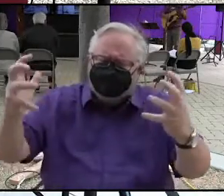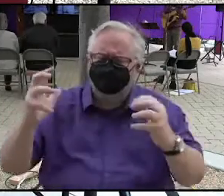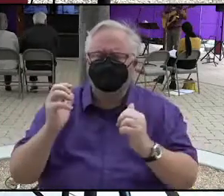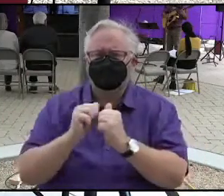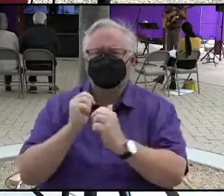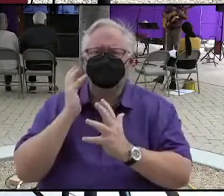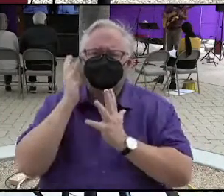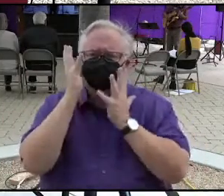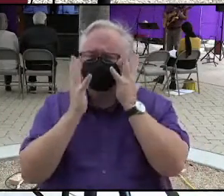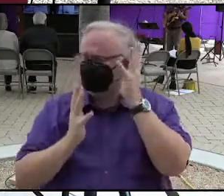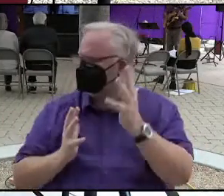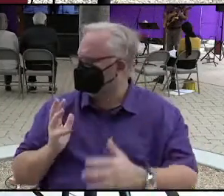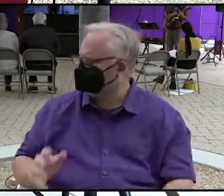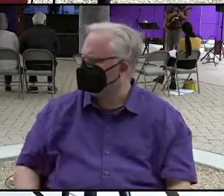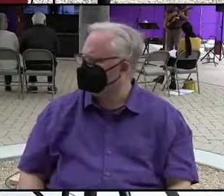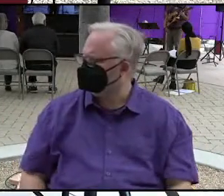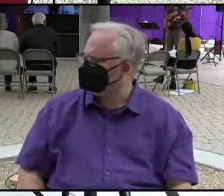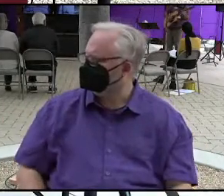shame.